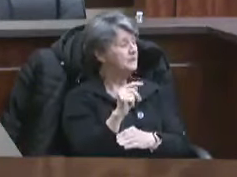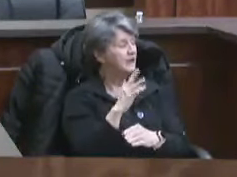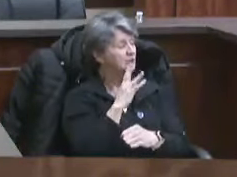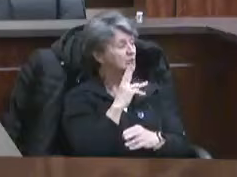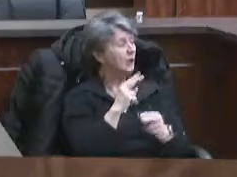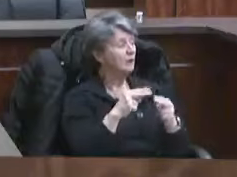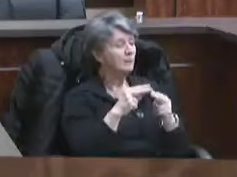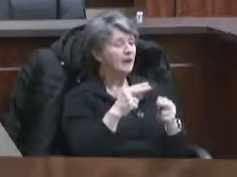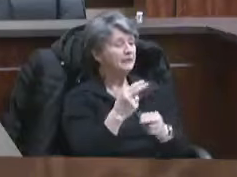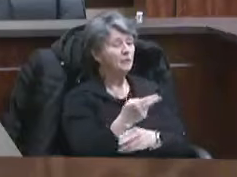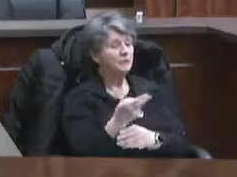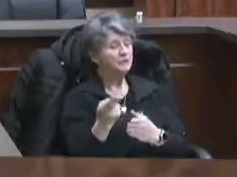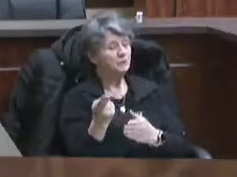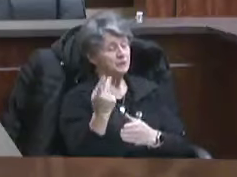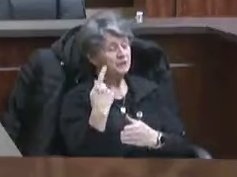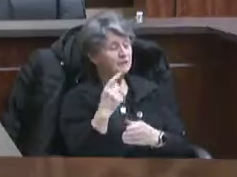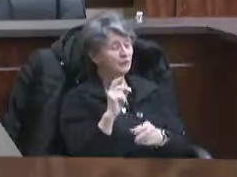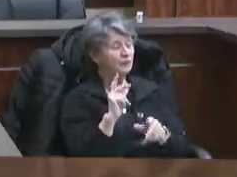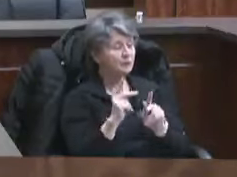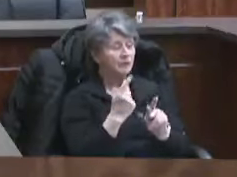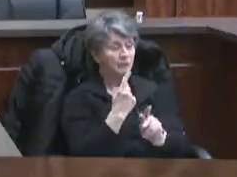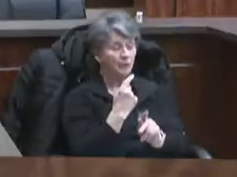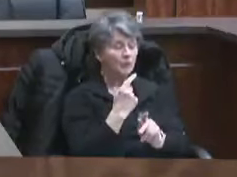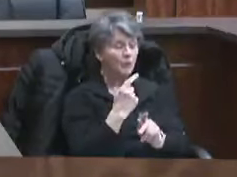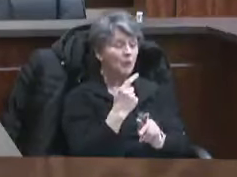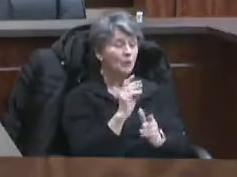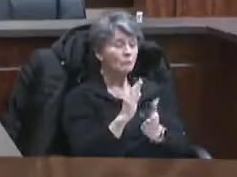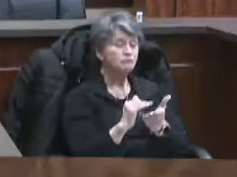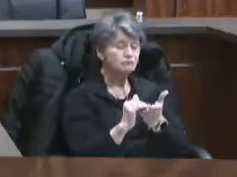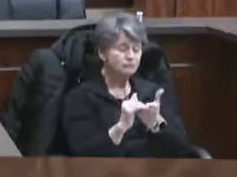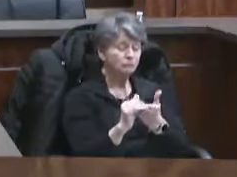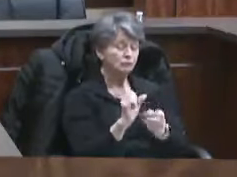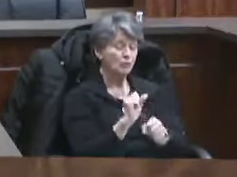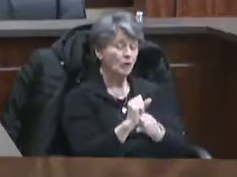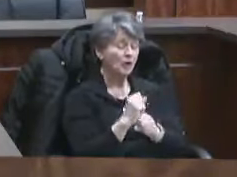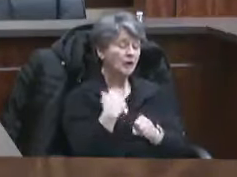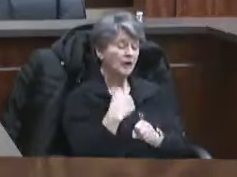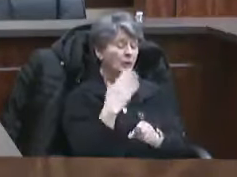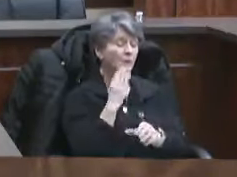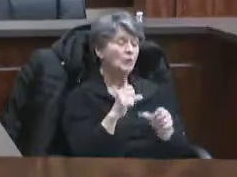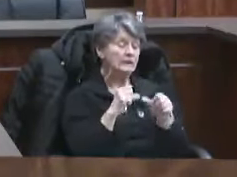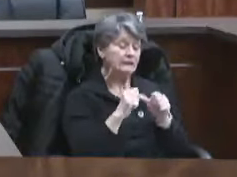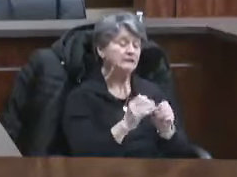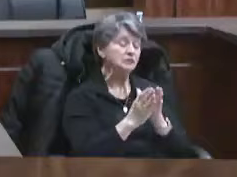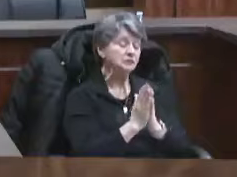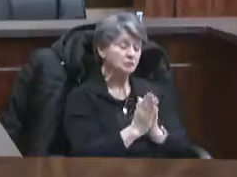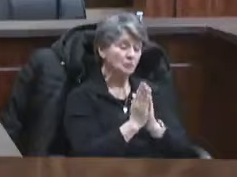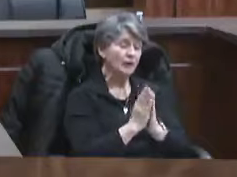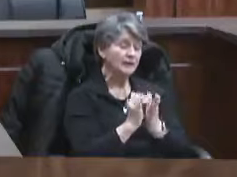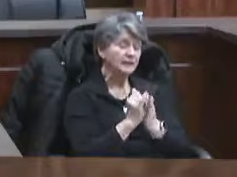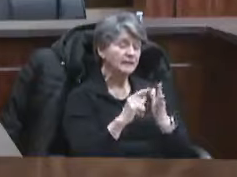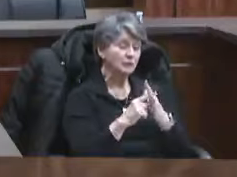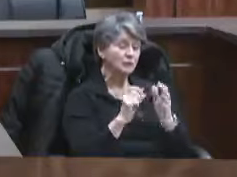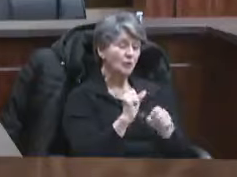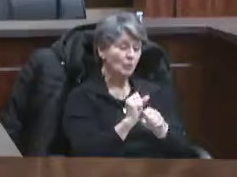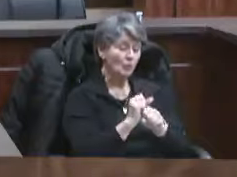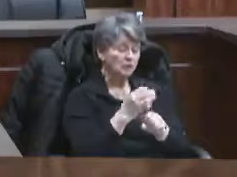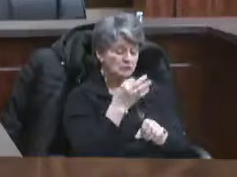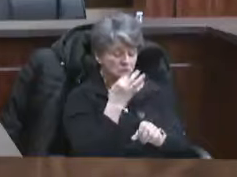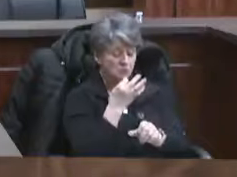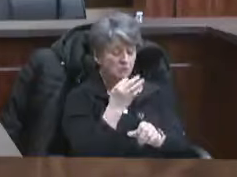for the workers that are furloughed. And we will just continue to pray that they will get back to work soon. That continues my